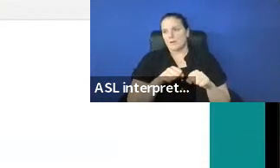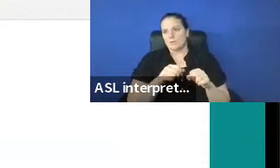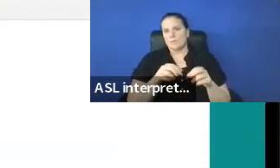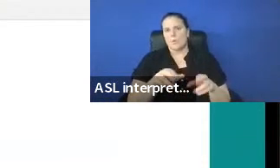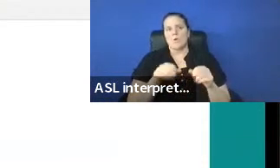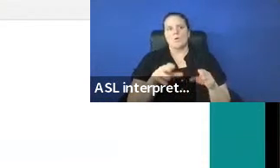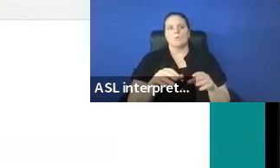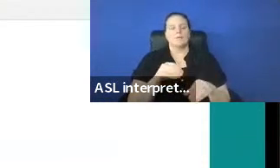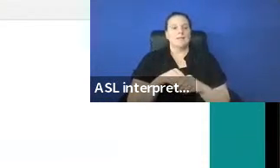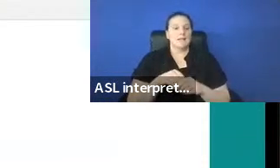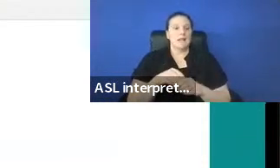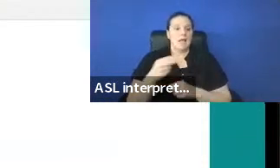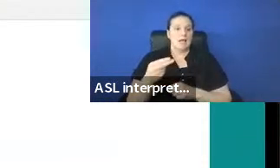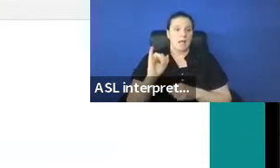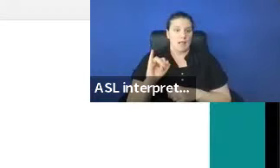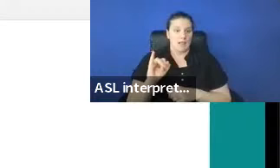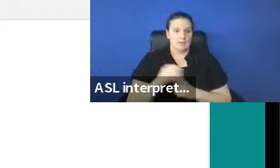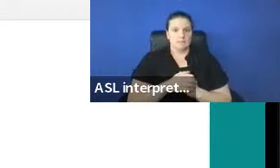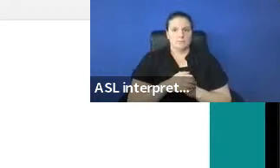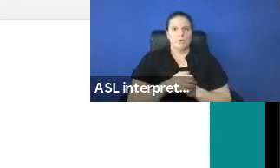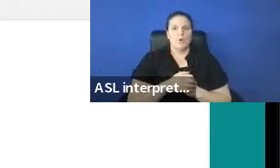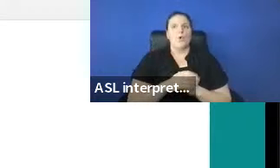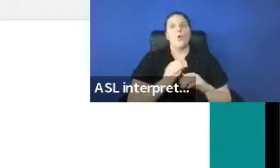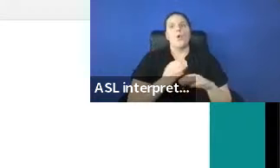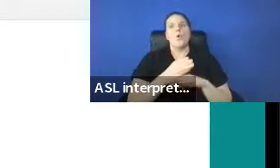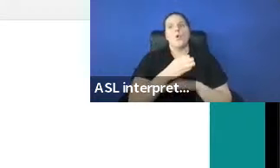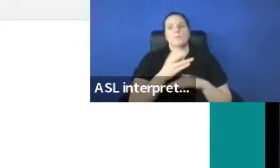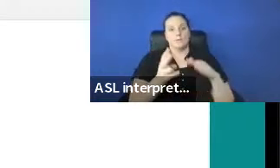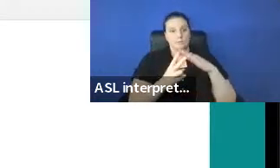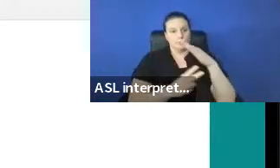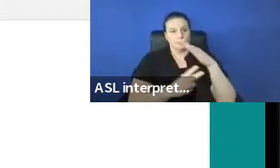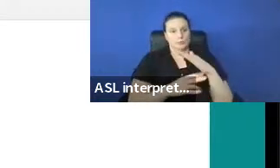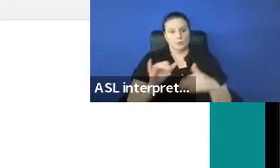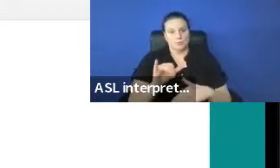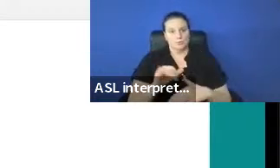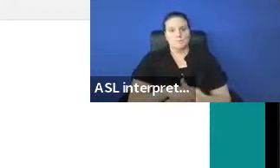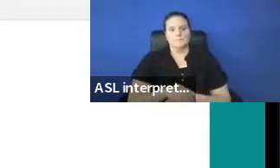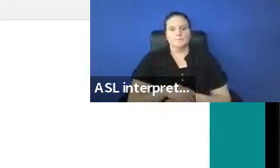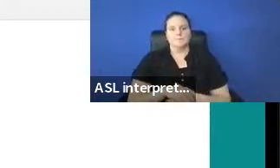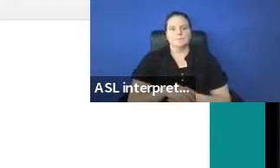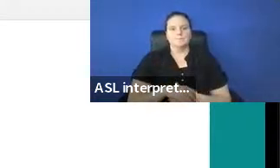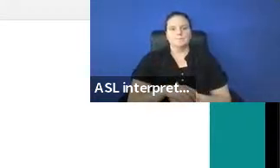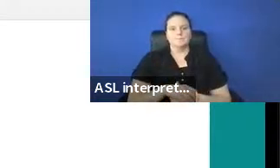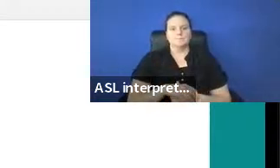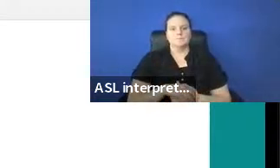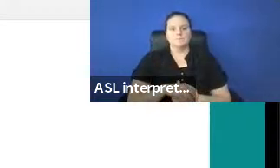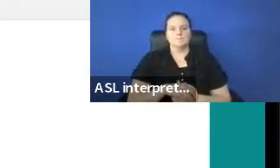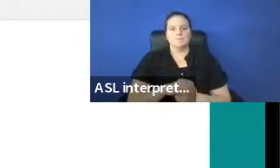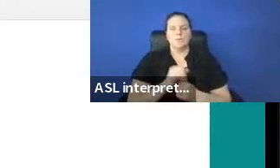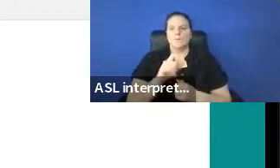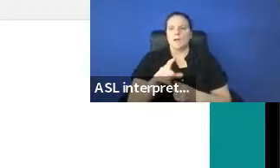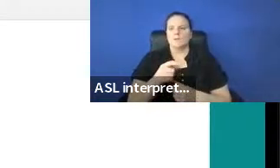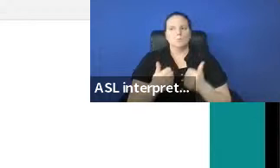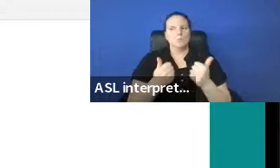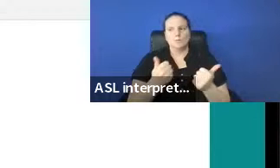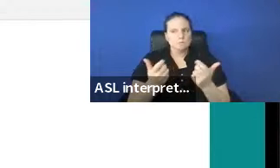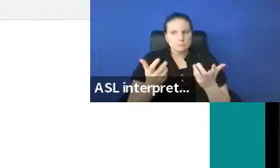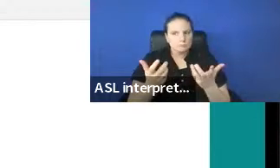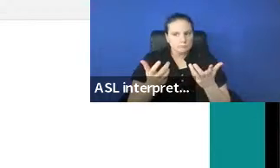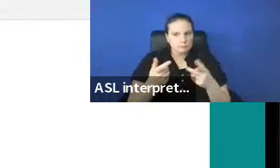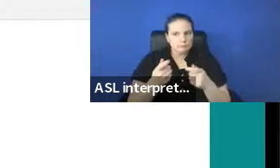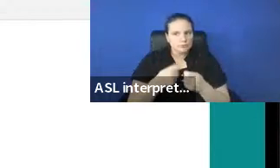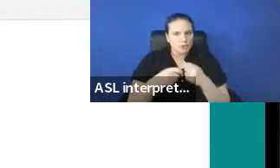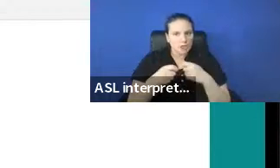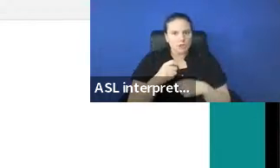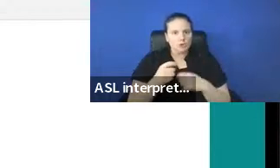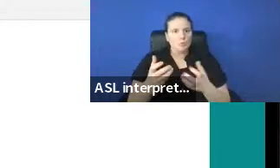around Hayden Island and over the bridge. So we asked you, which type of interchange would you like, or do